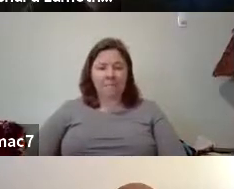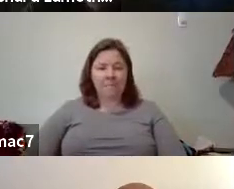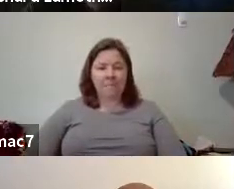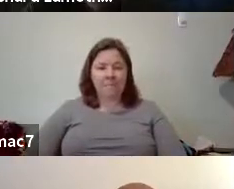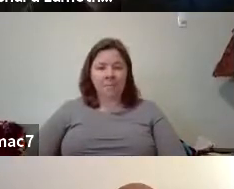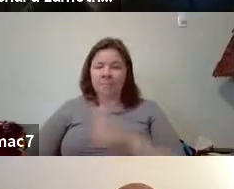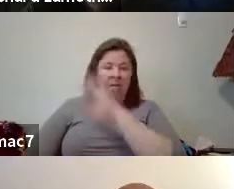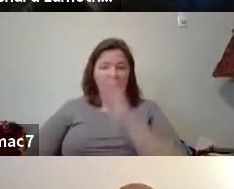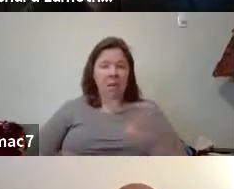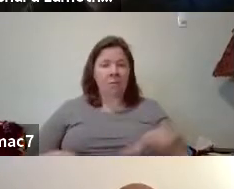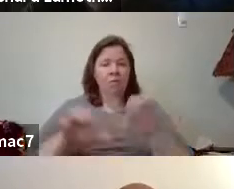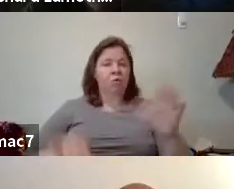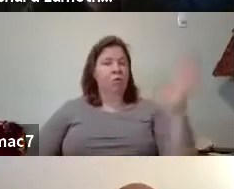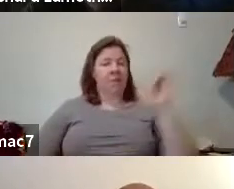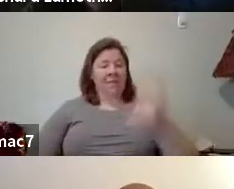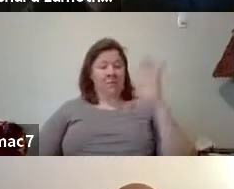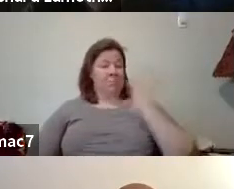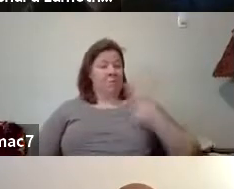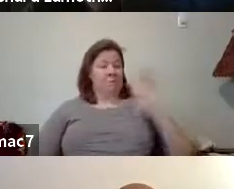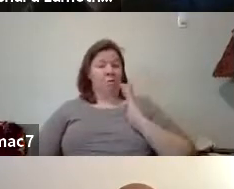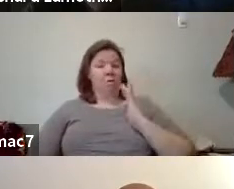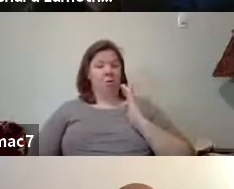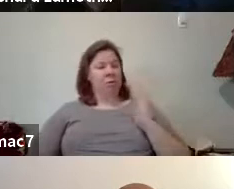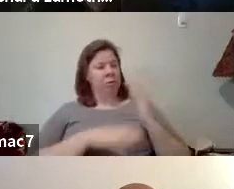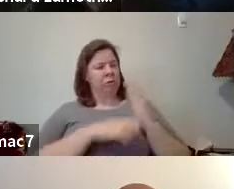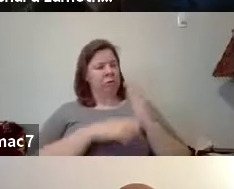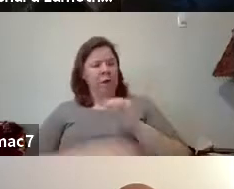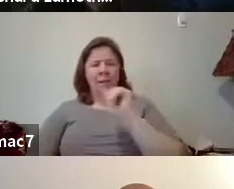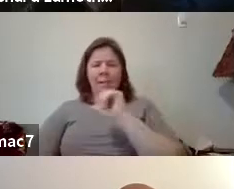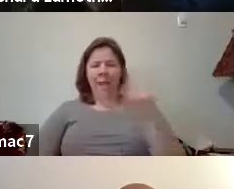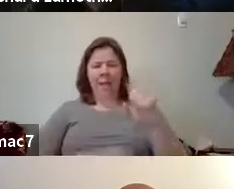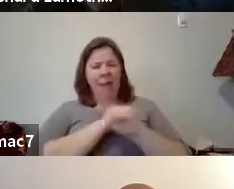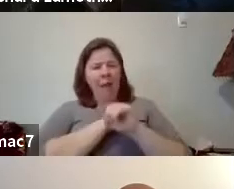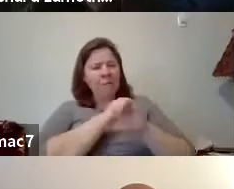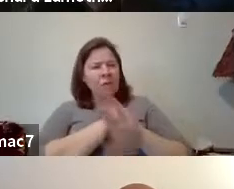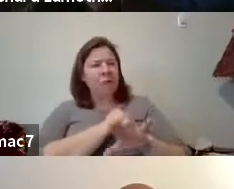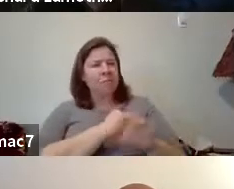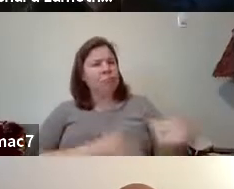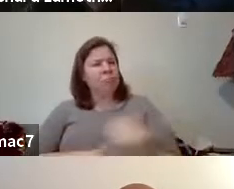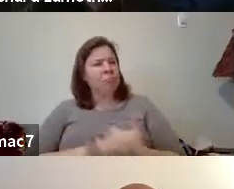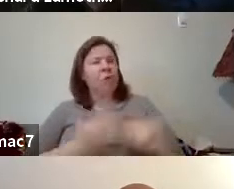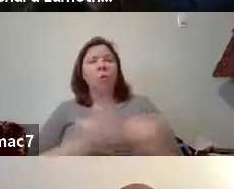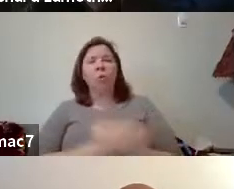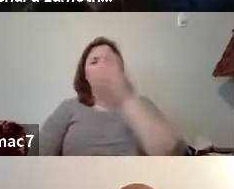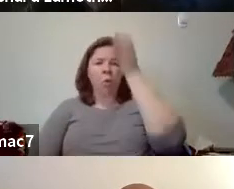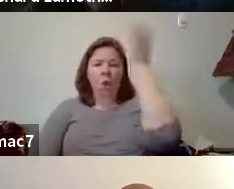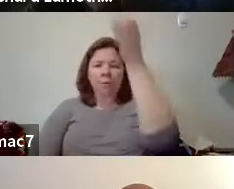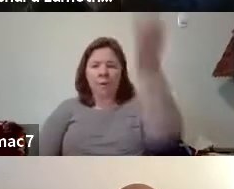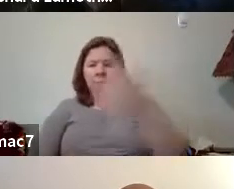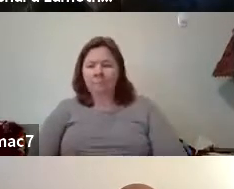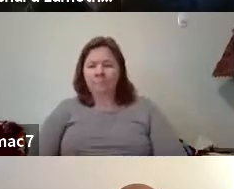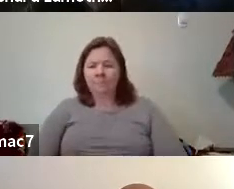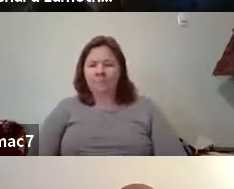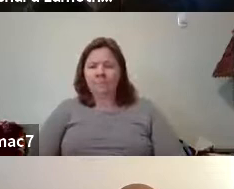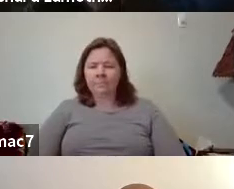It's never been done before. This idea of sharing ad revenue is a new concept, just like a lot of